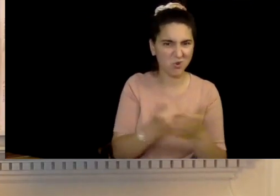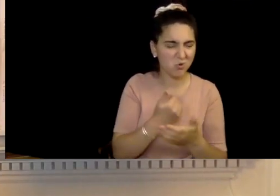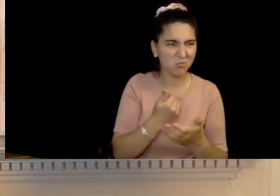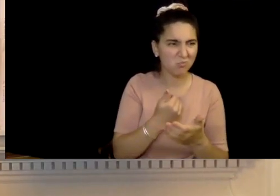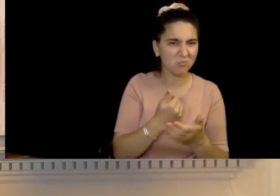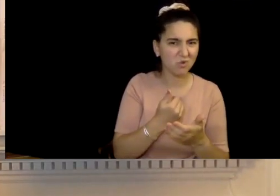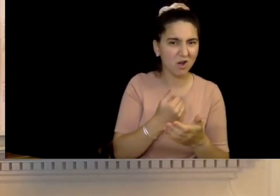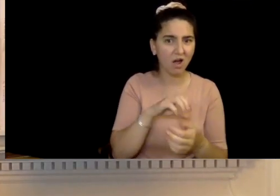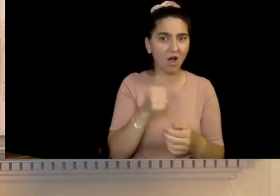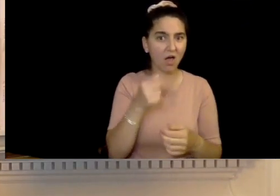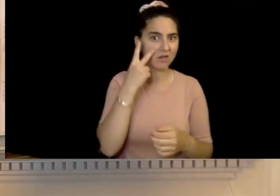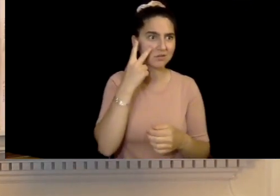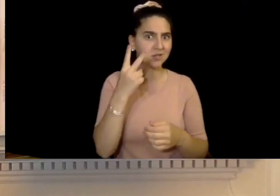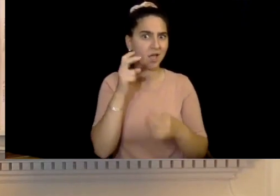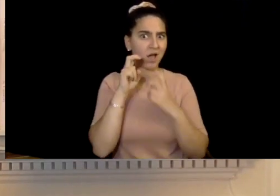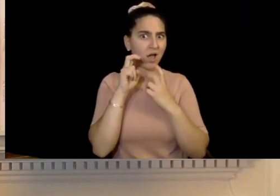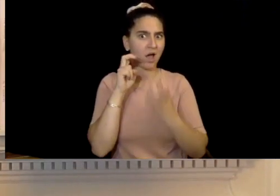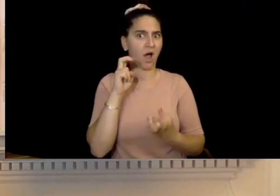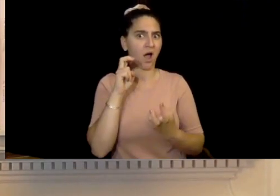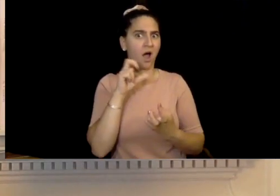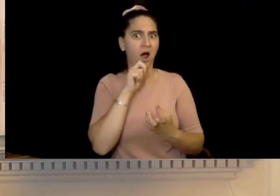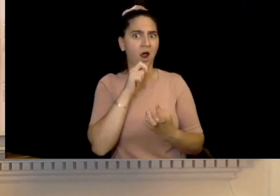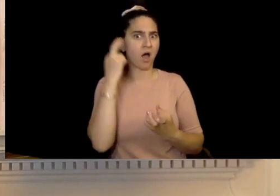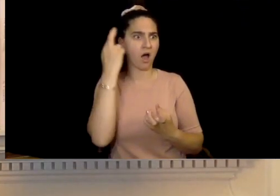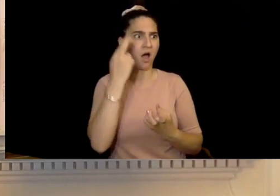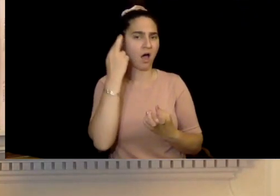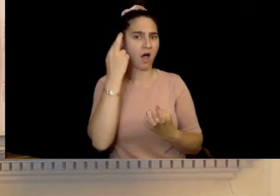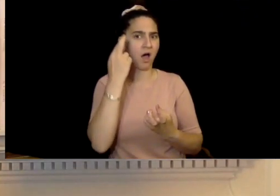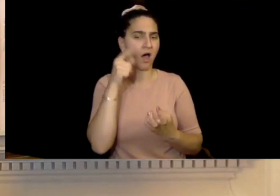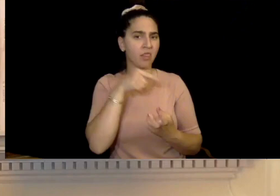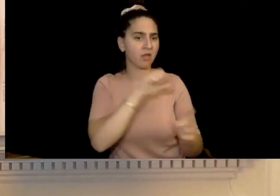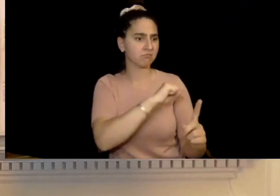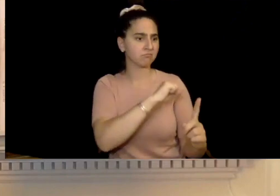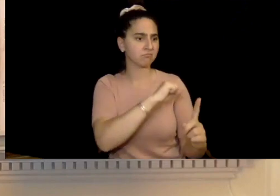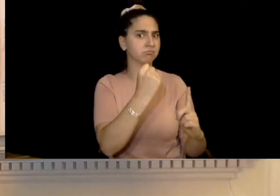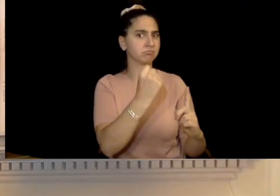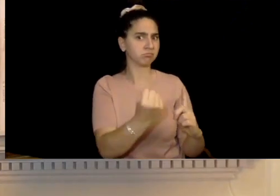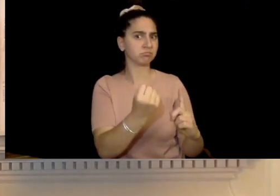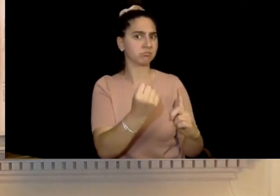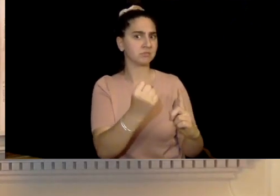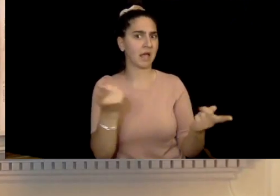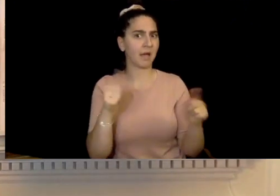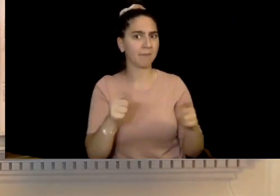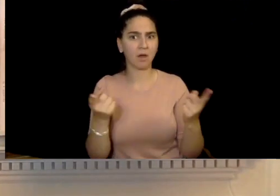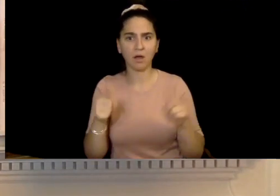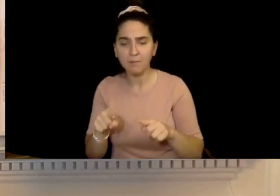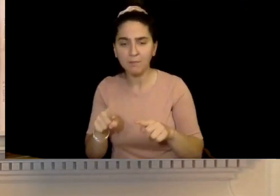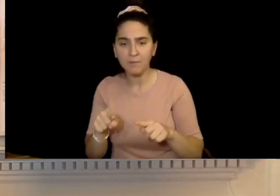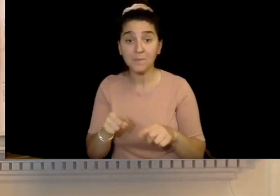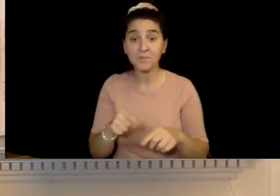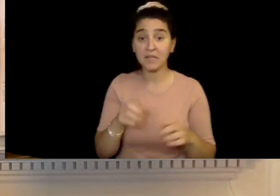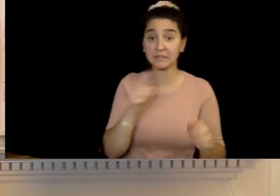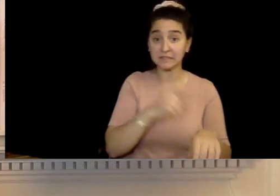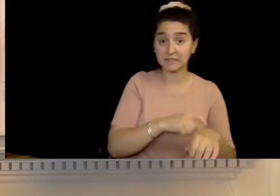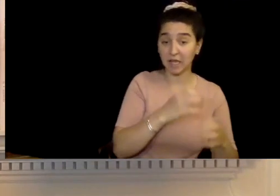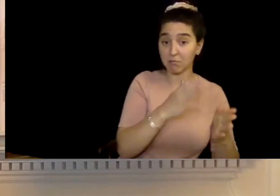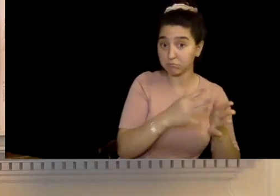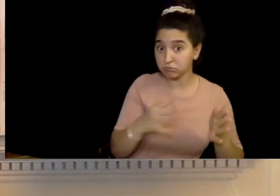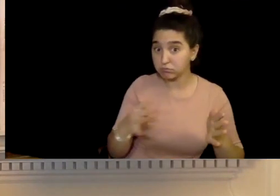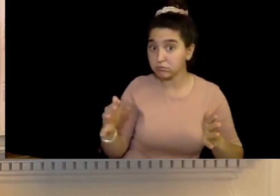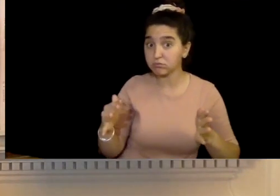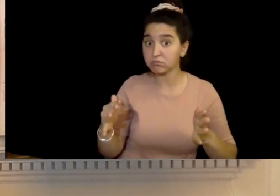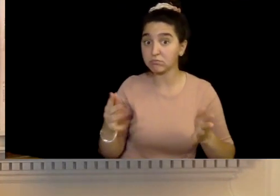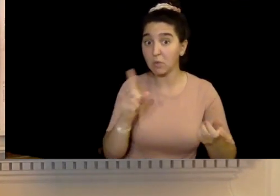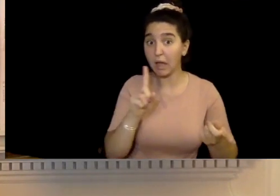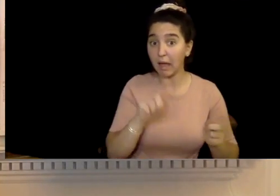Others of us are seeing some things for the first time. And in the time that elapses from when I speak these words and when you hear